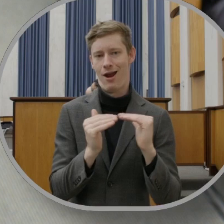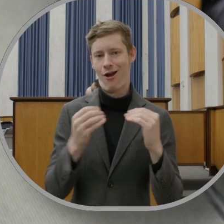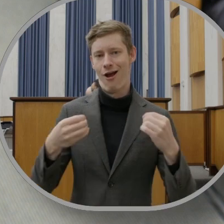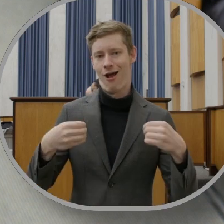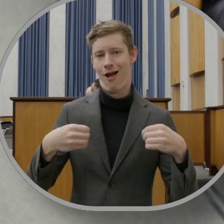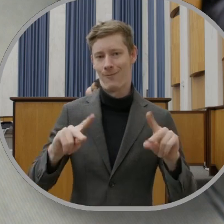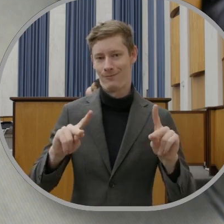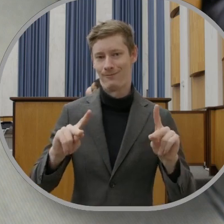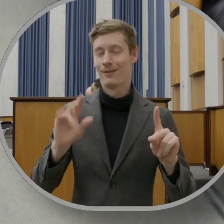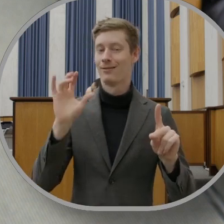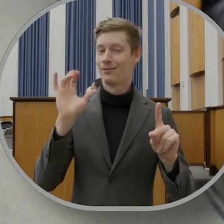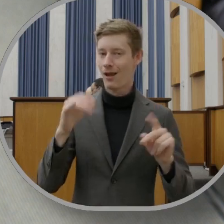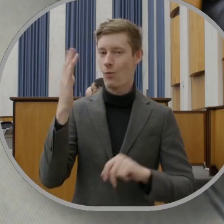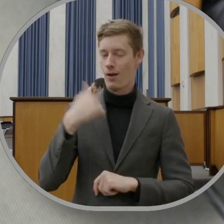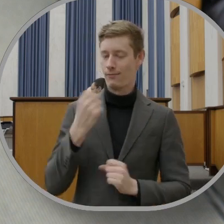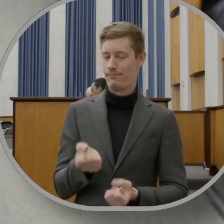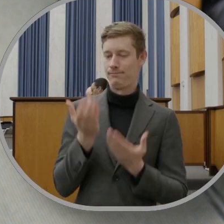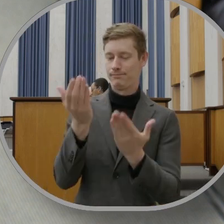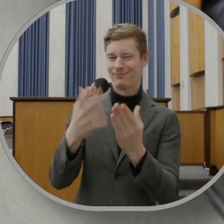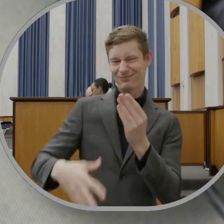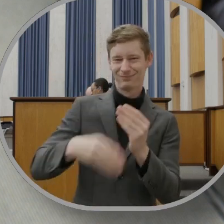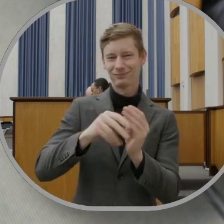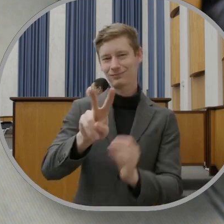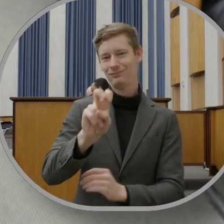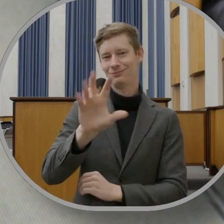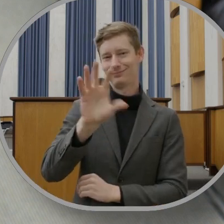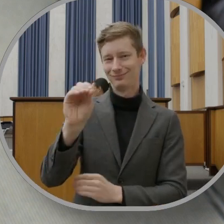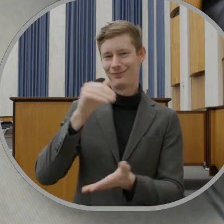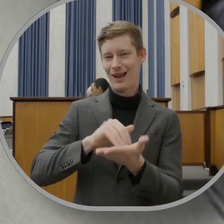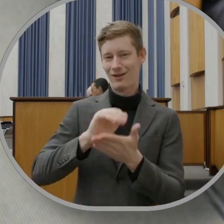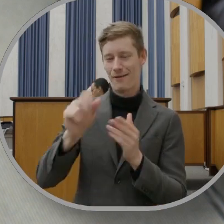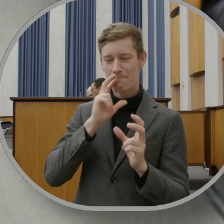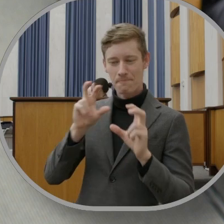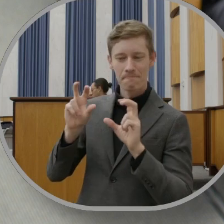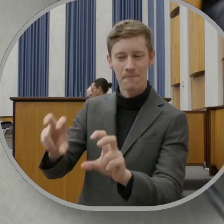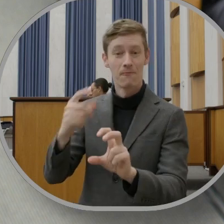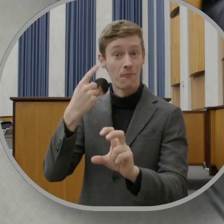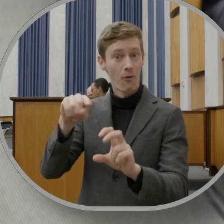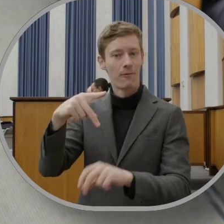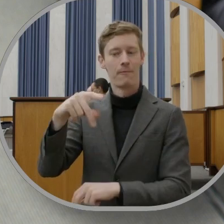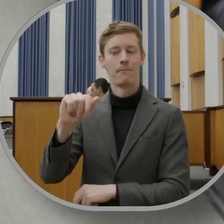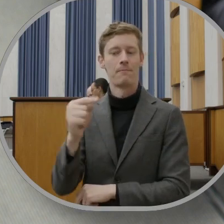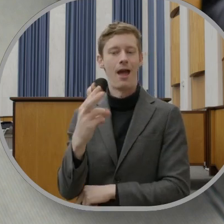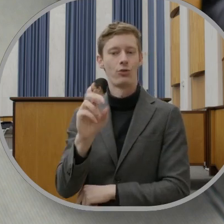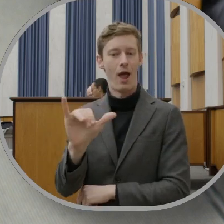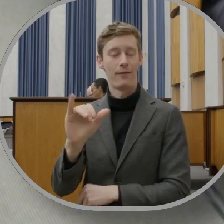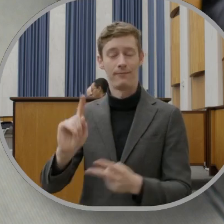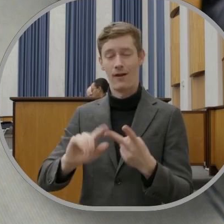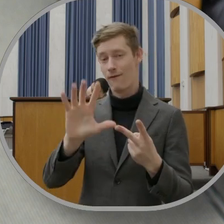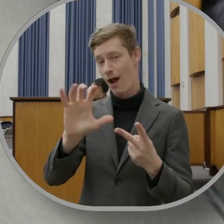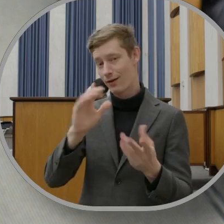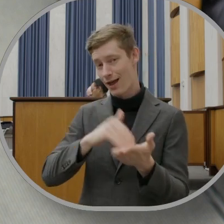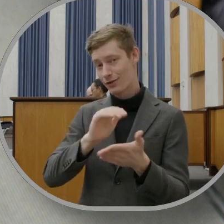I'm proposing another $250,000 for the Pathways Program, $500,000 for the Richmond